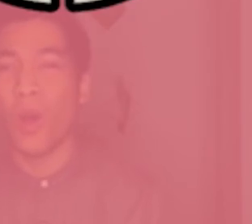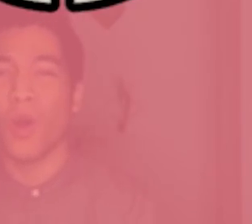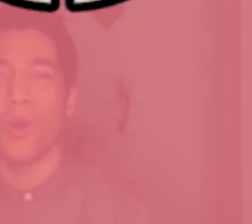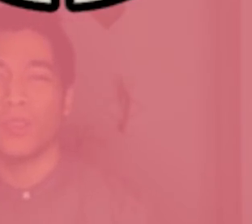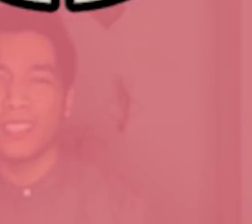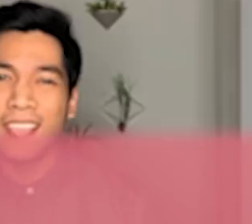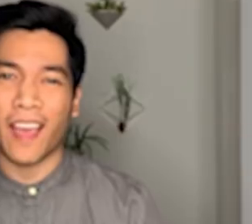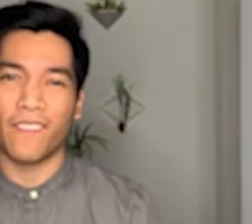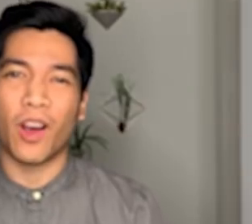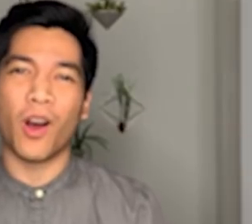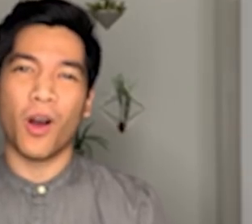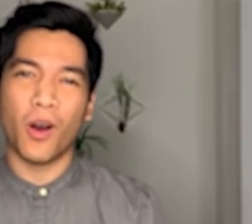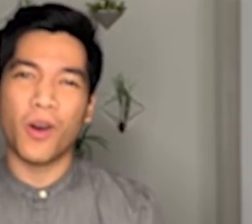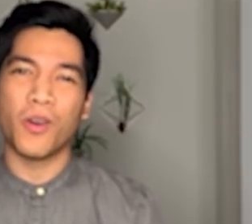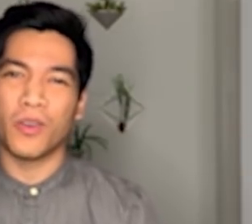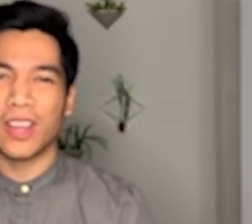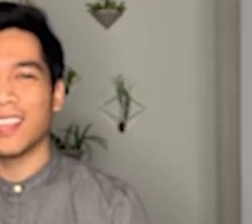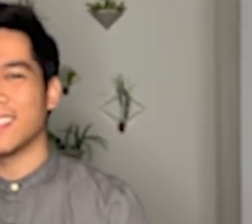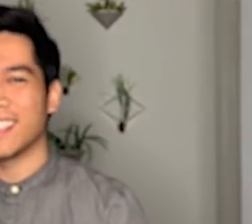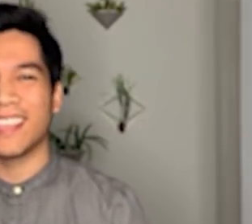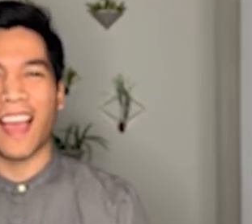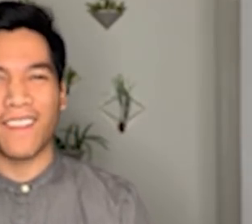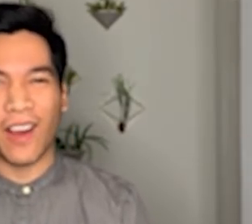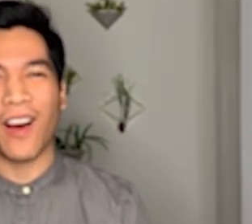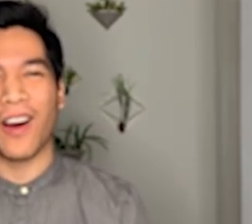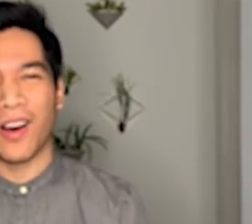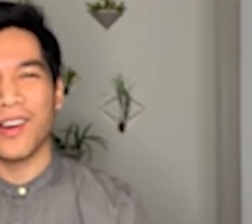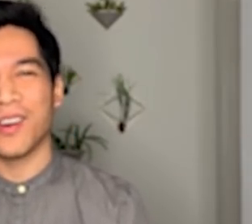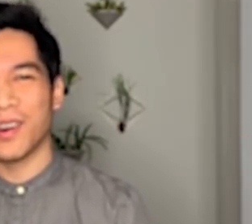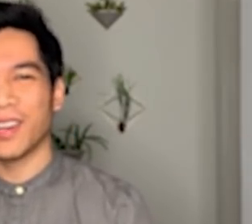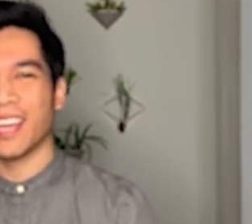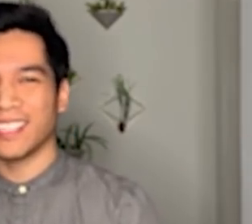CFO, CFO.